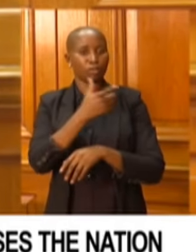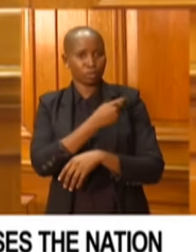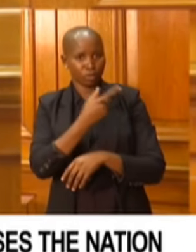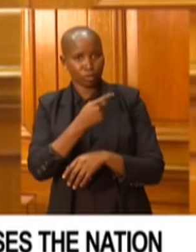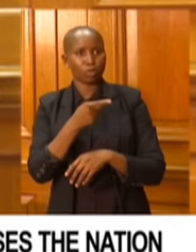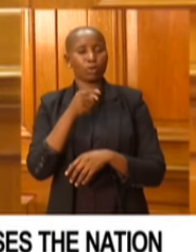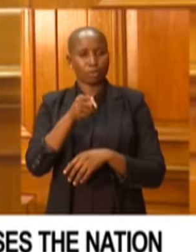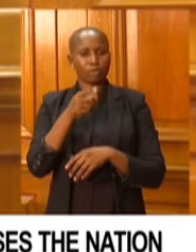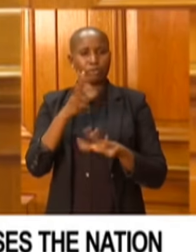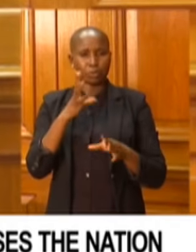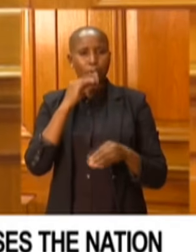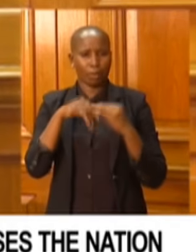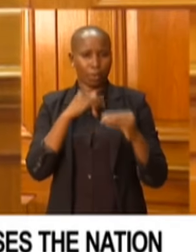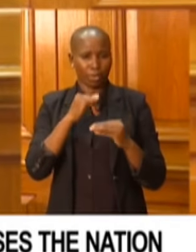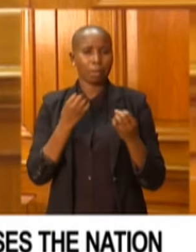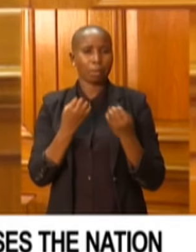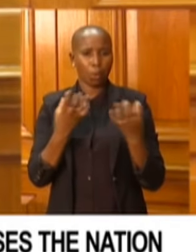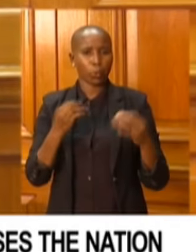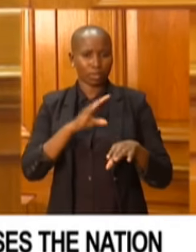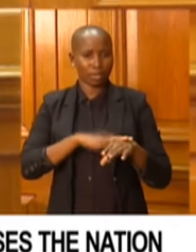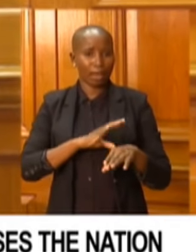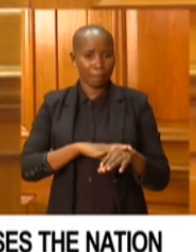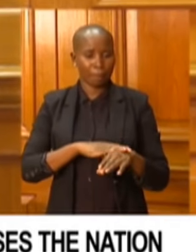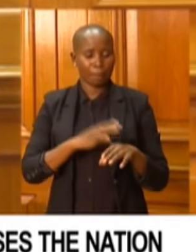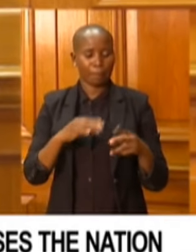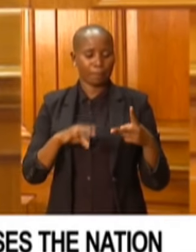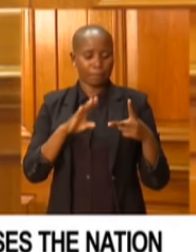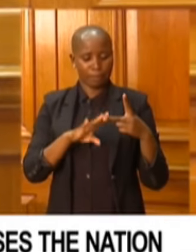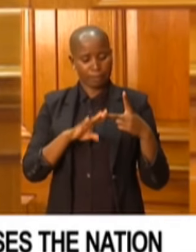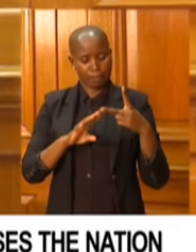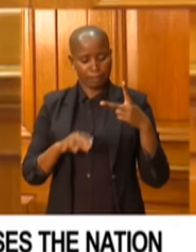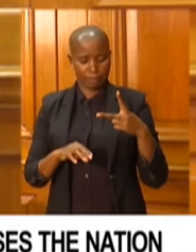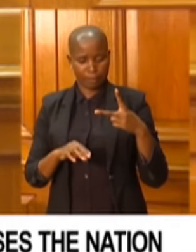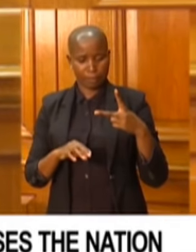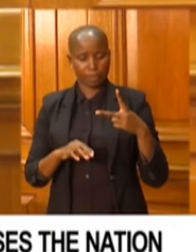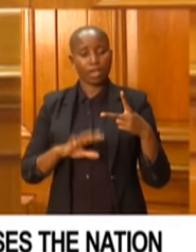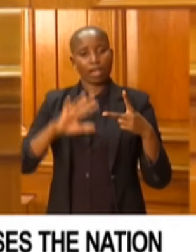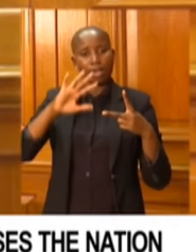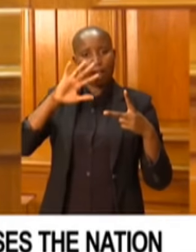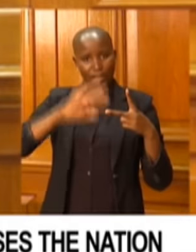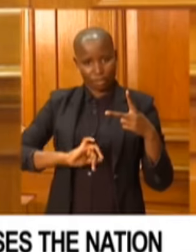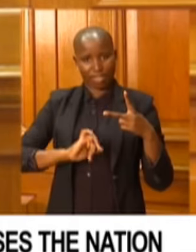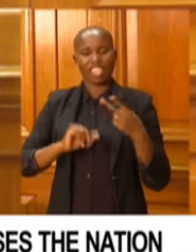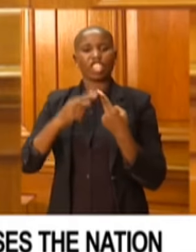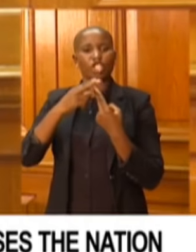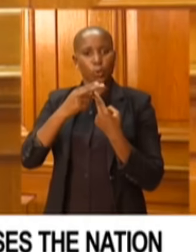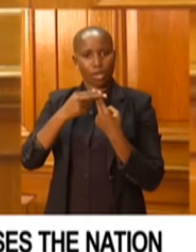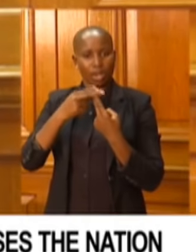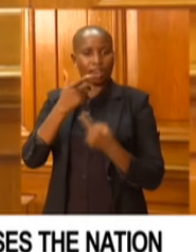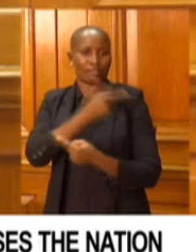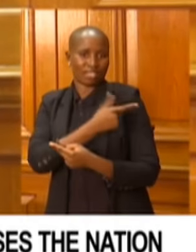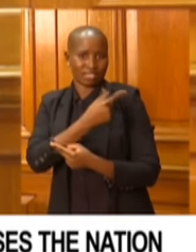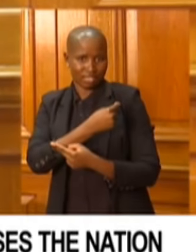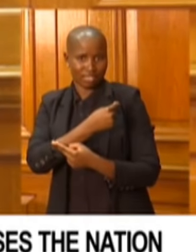spoken about quite often. The second one is the African Union's vaccine